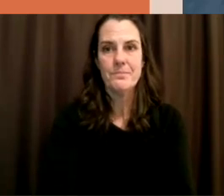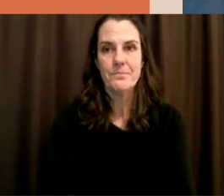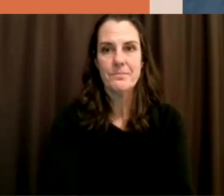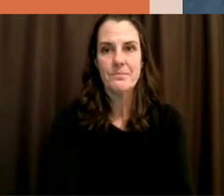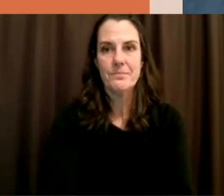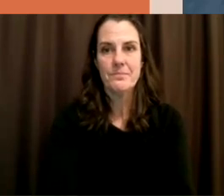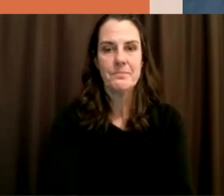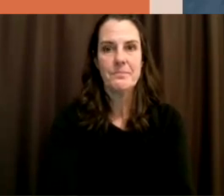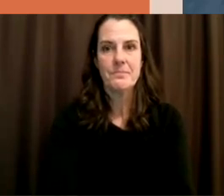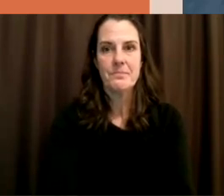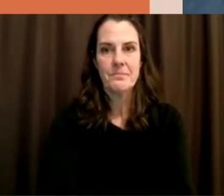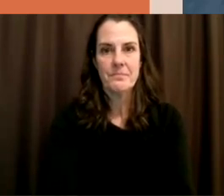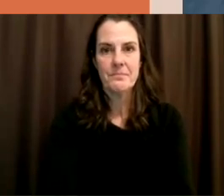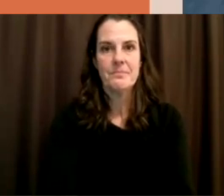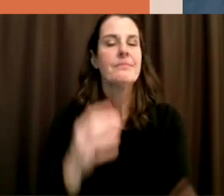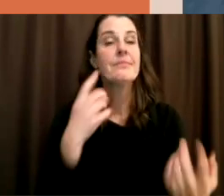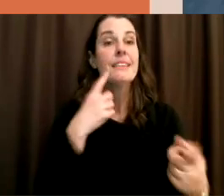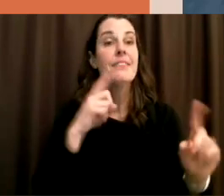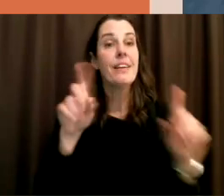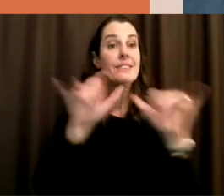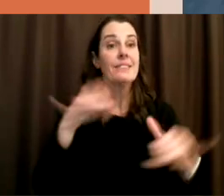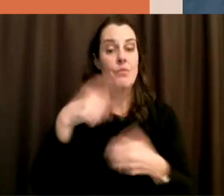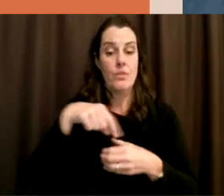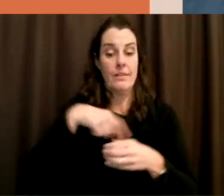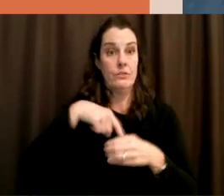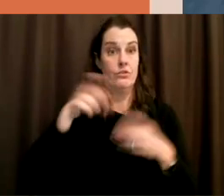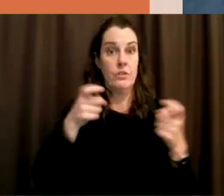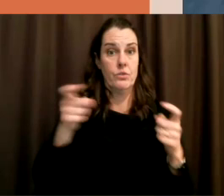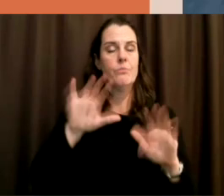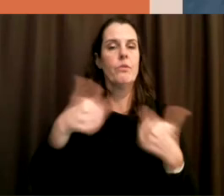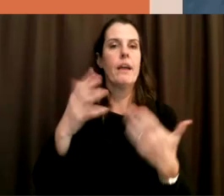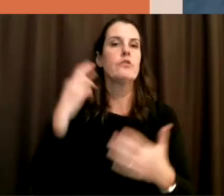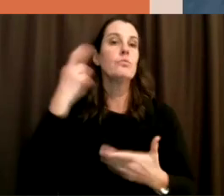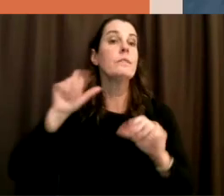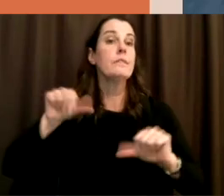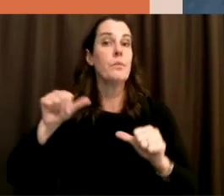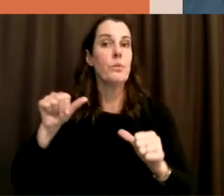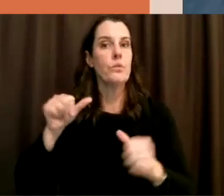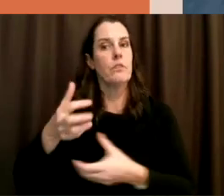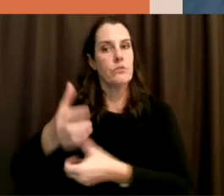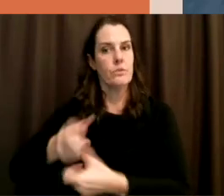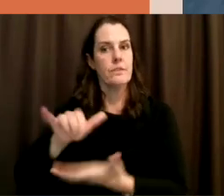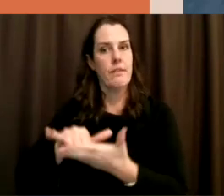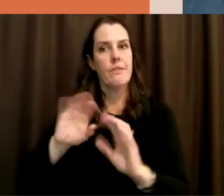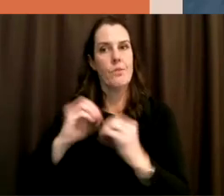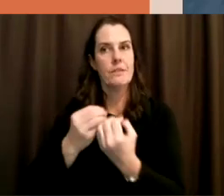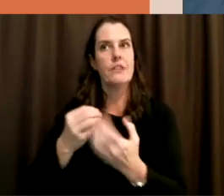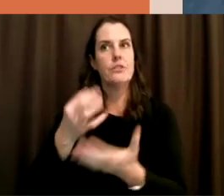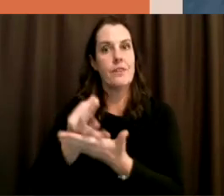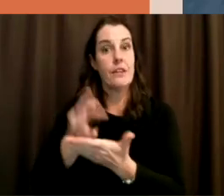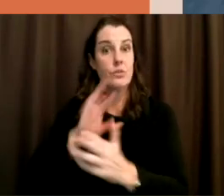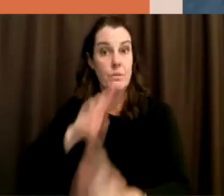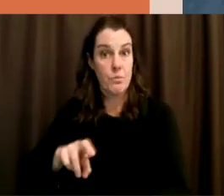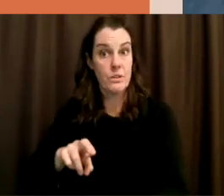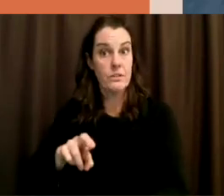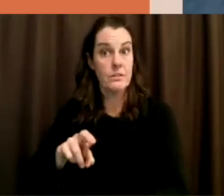An effective system of internal controls provides reasonable assurance that an organization's financial reporting is accurate, right? It's not